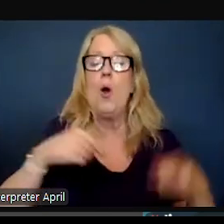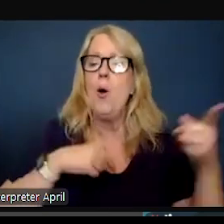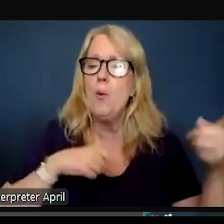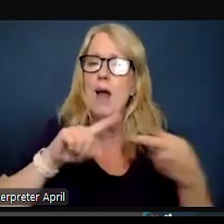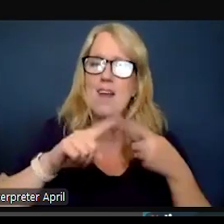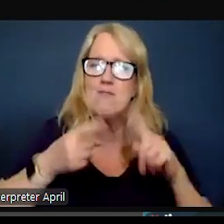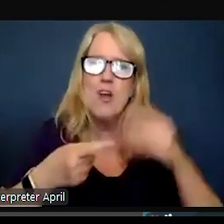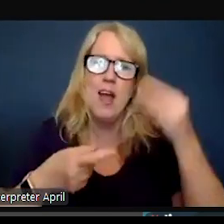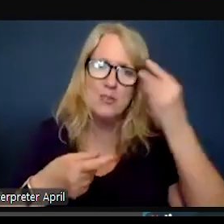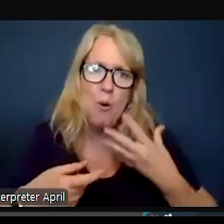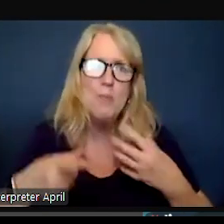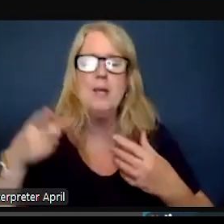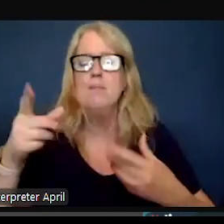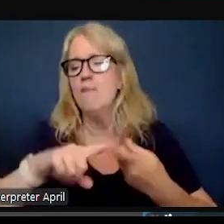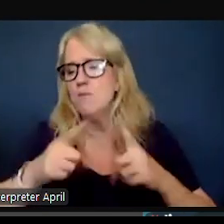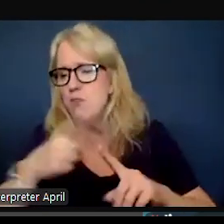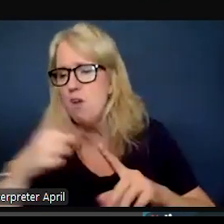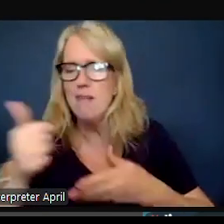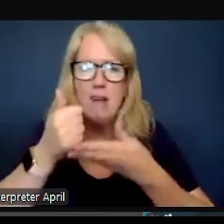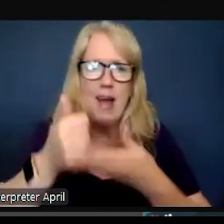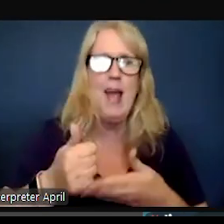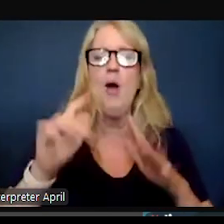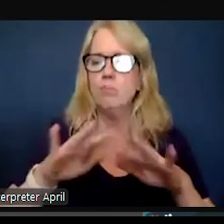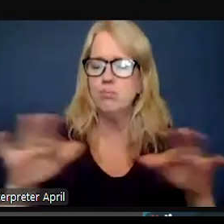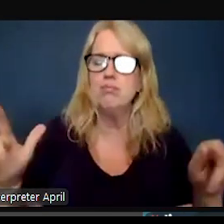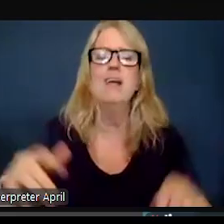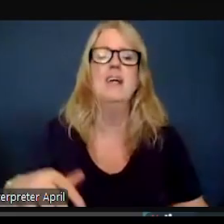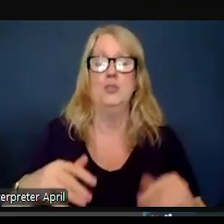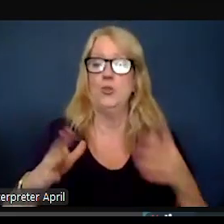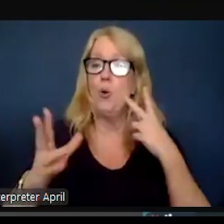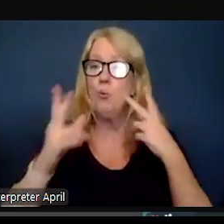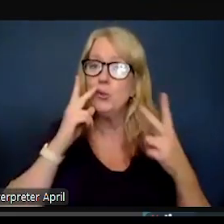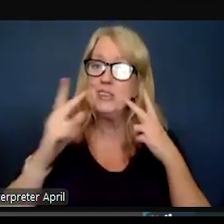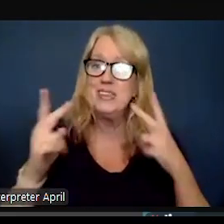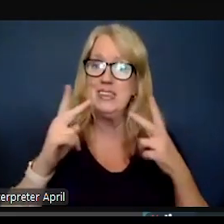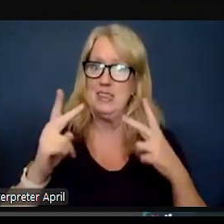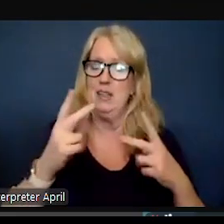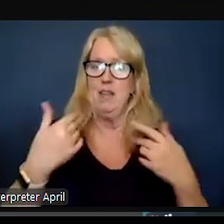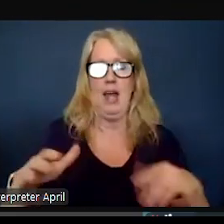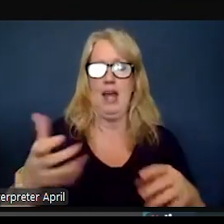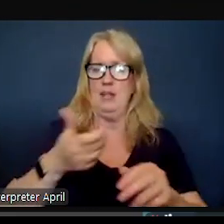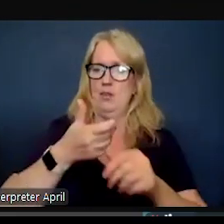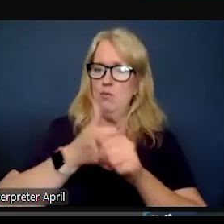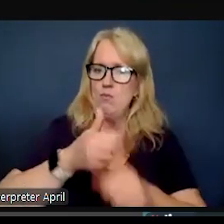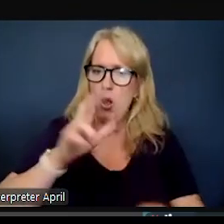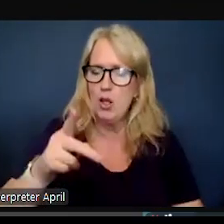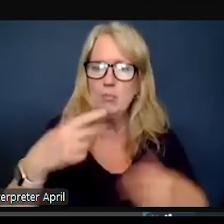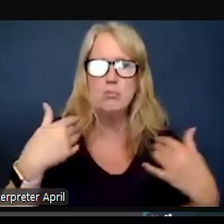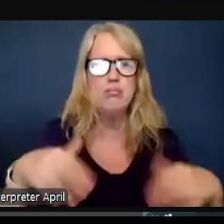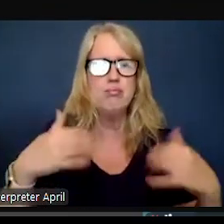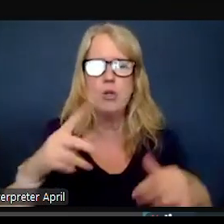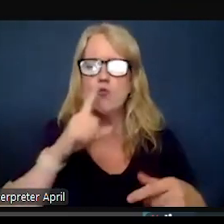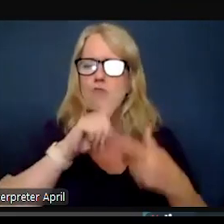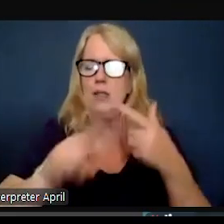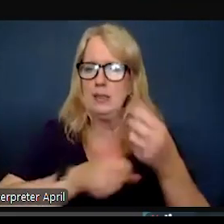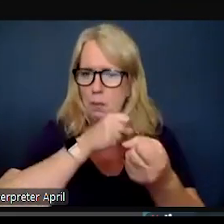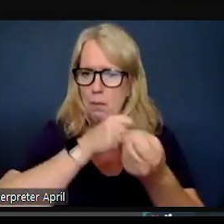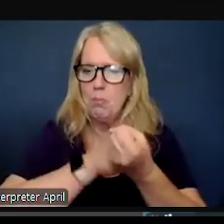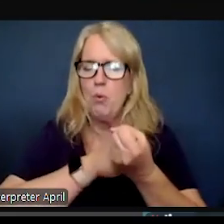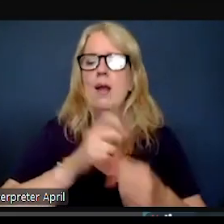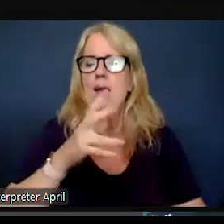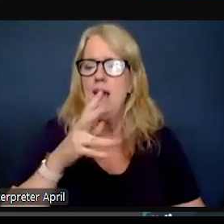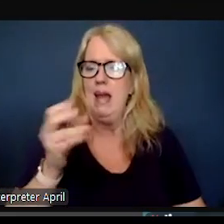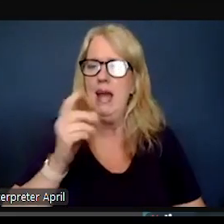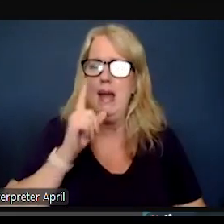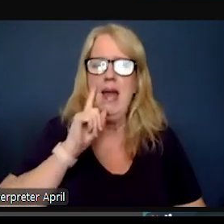friend, got help from you before. So we're actually seeing that impact of follow-up being supportive and actually being able to